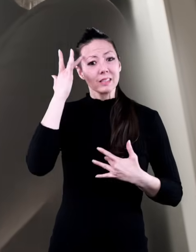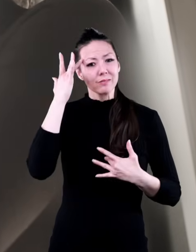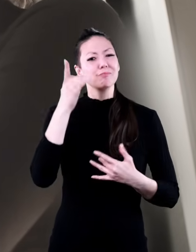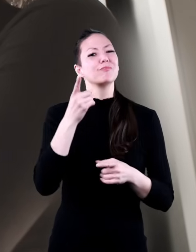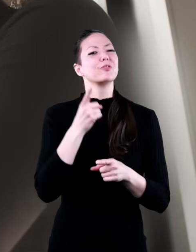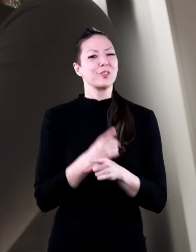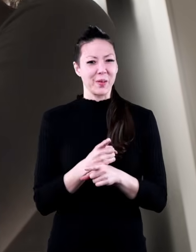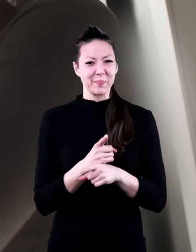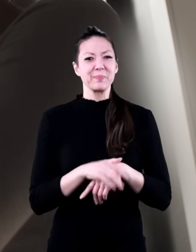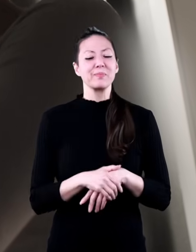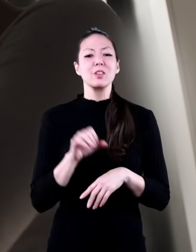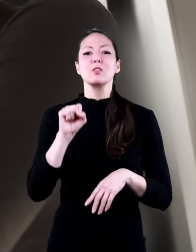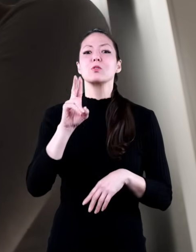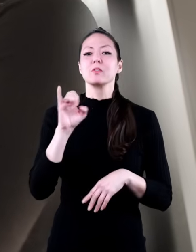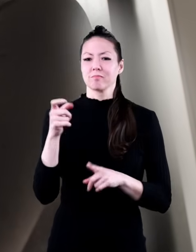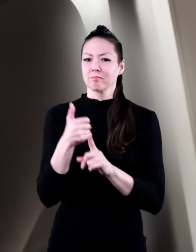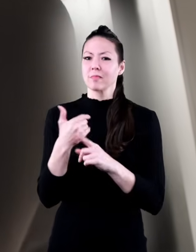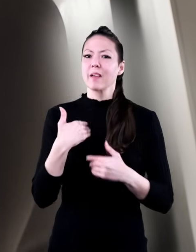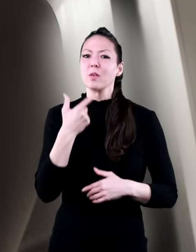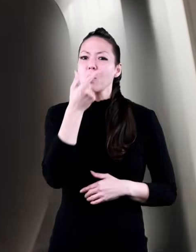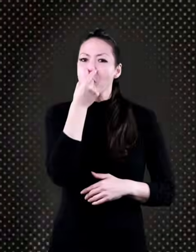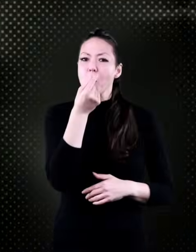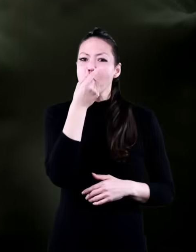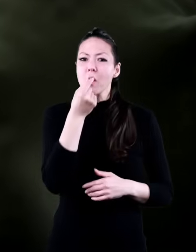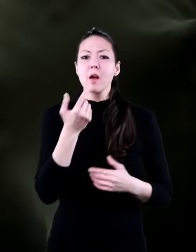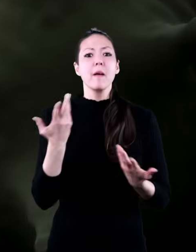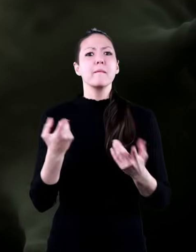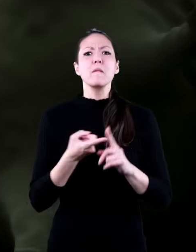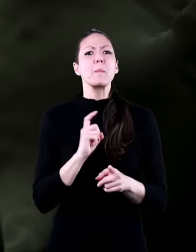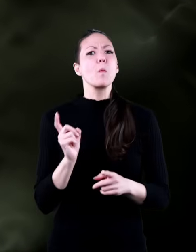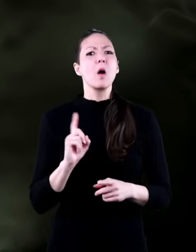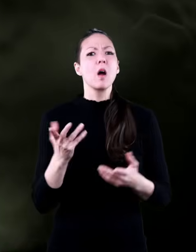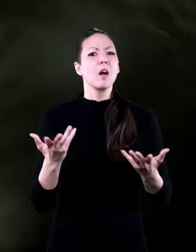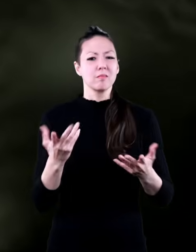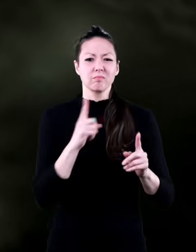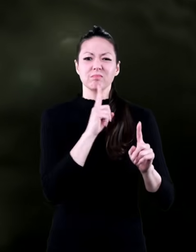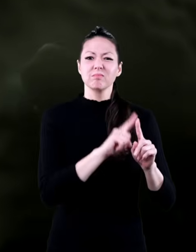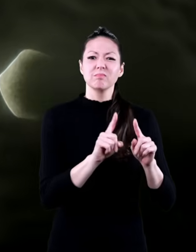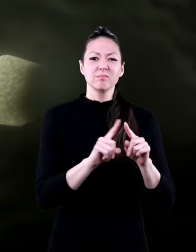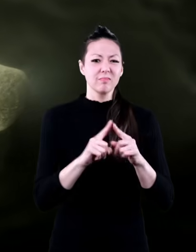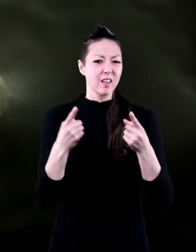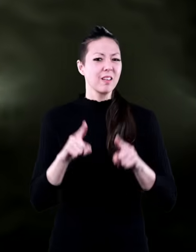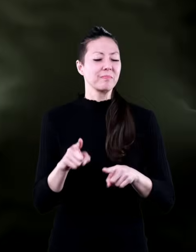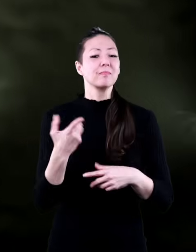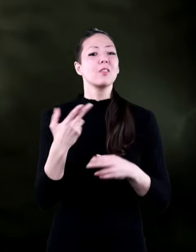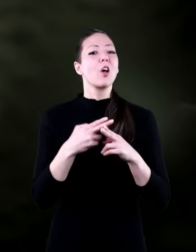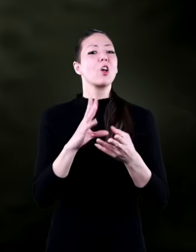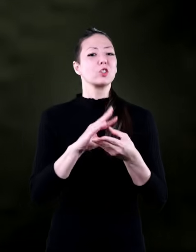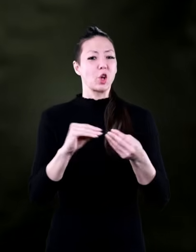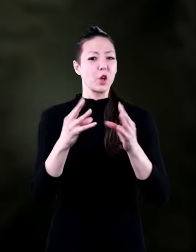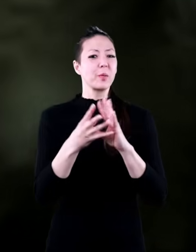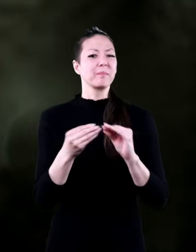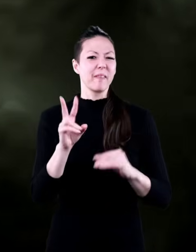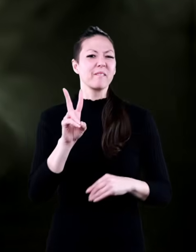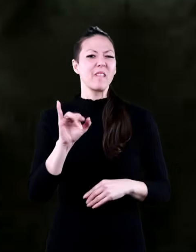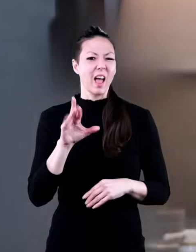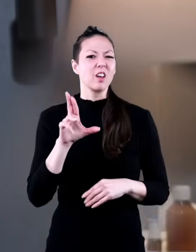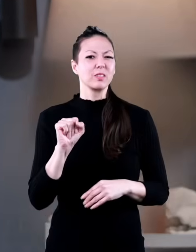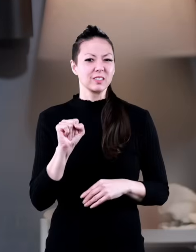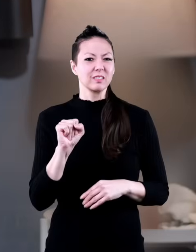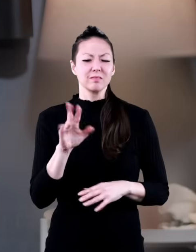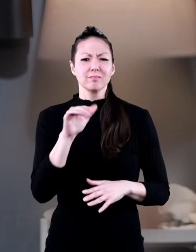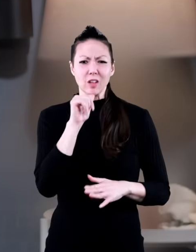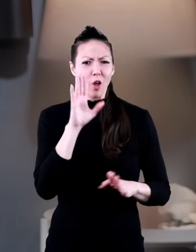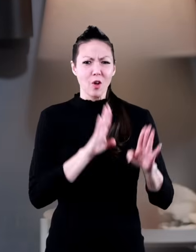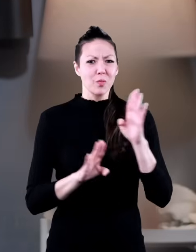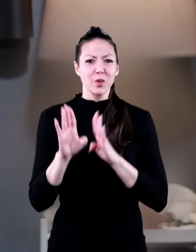you're right susie has a cold which comes from a certain type of germ called a virus but